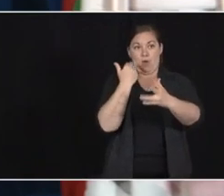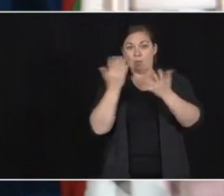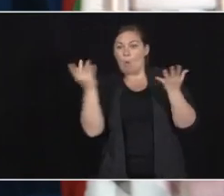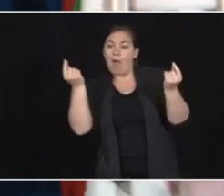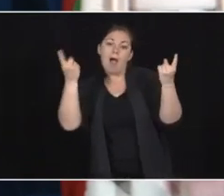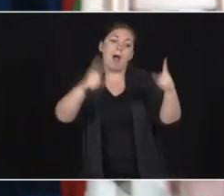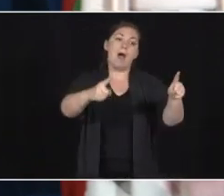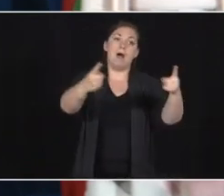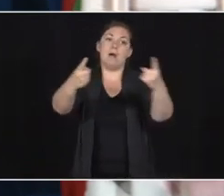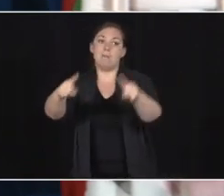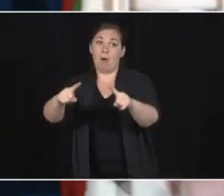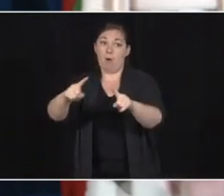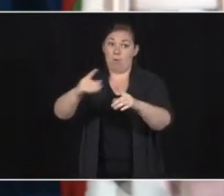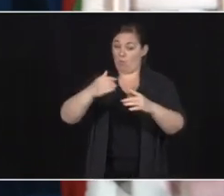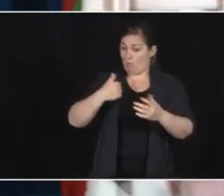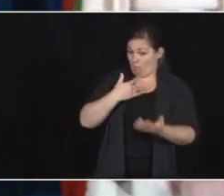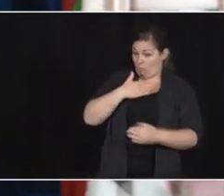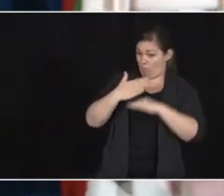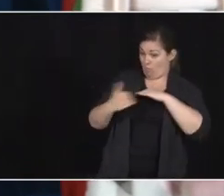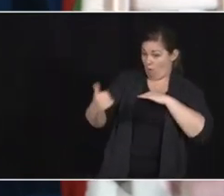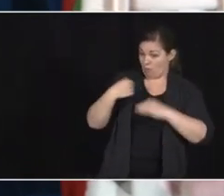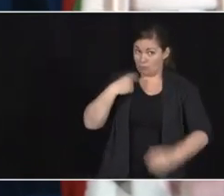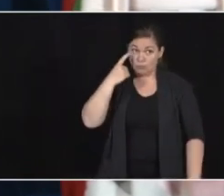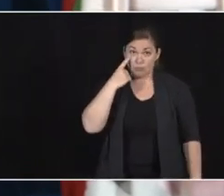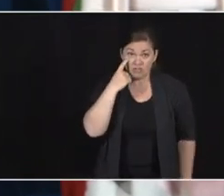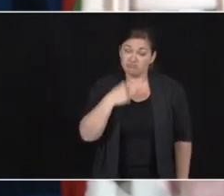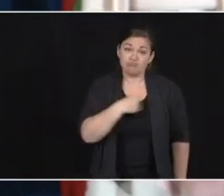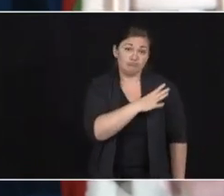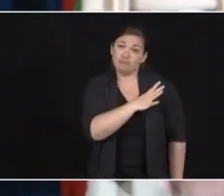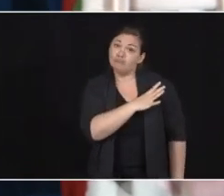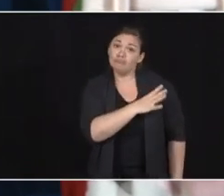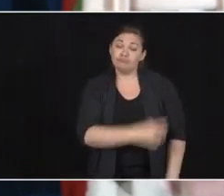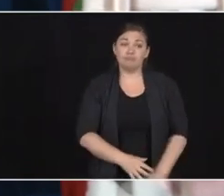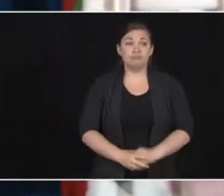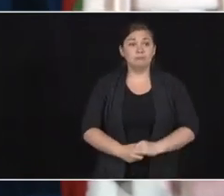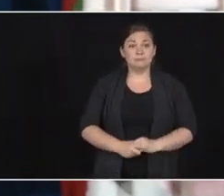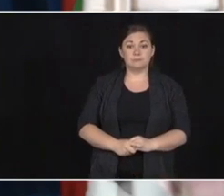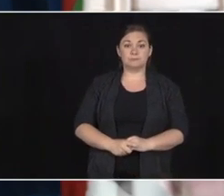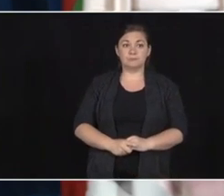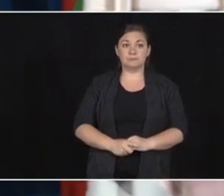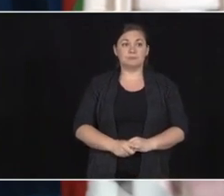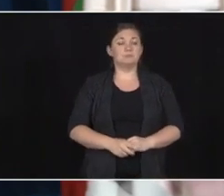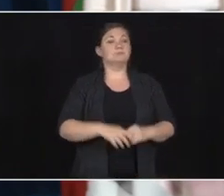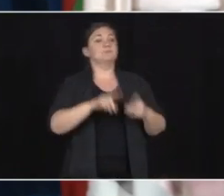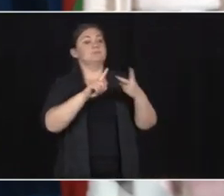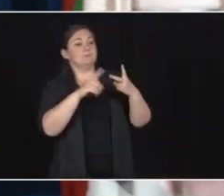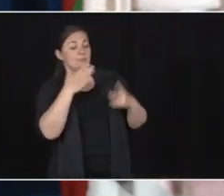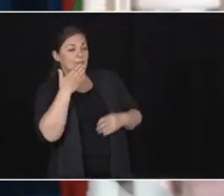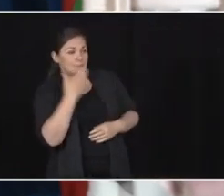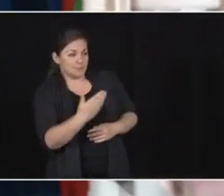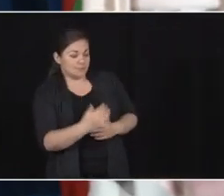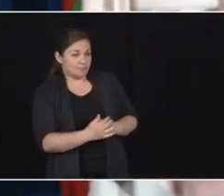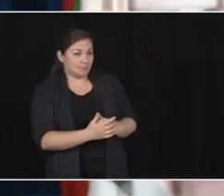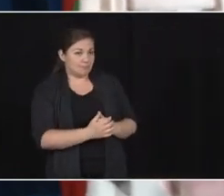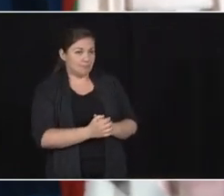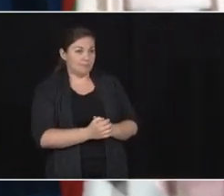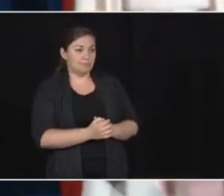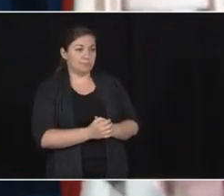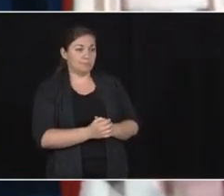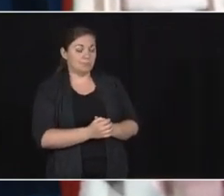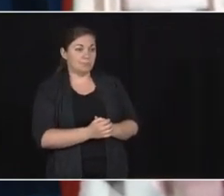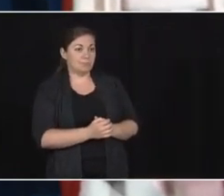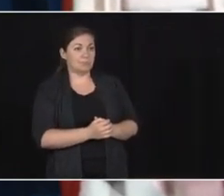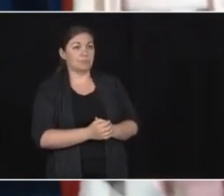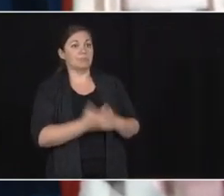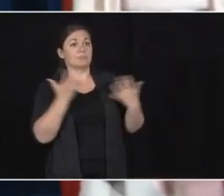as a witness, 100% I'll be a witness. Thank you for that, Premier. And, you know, of course, change is